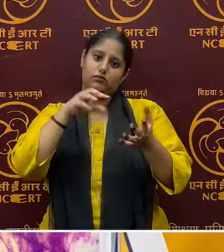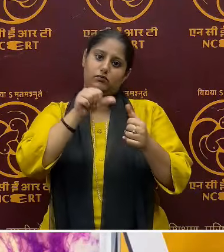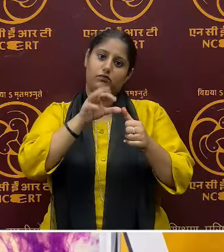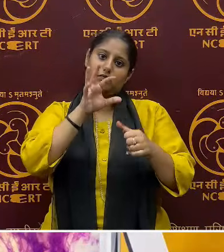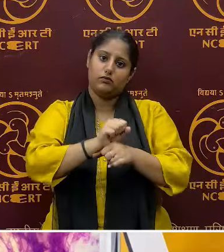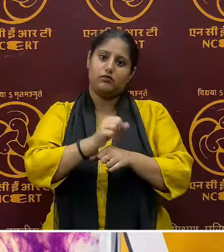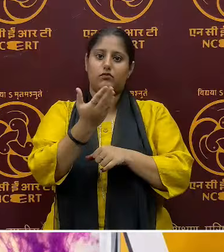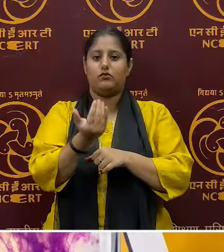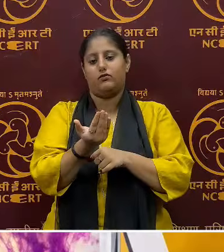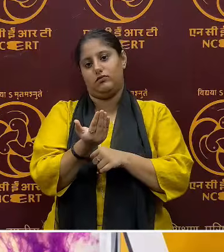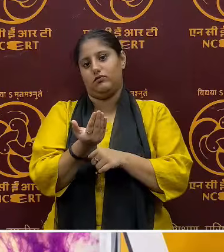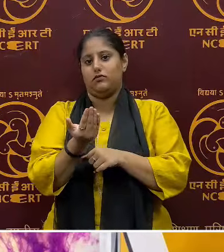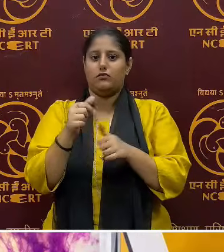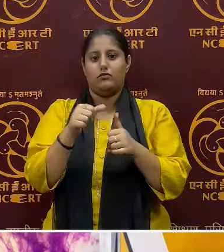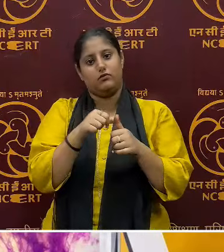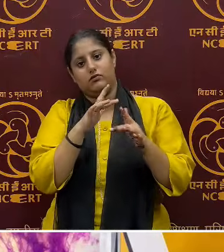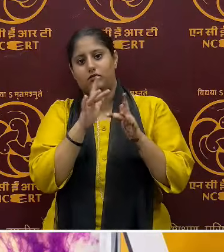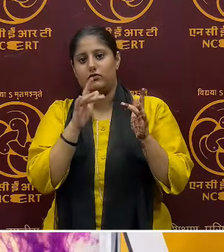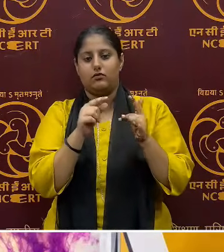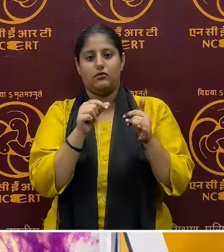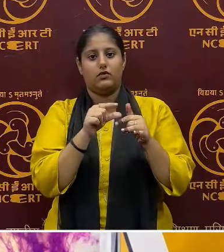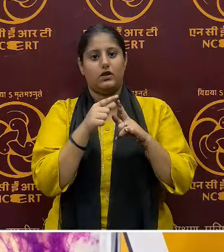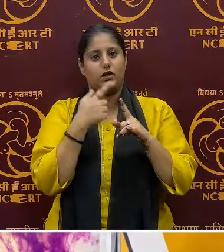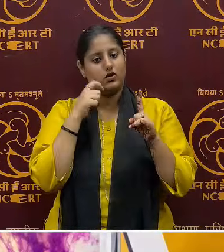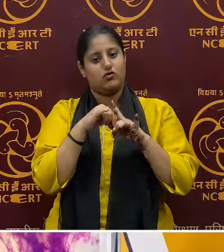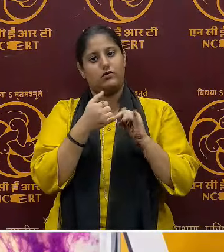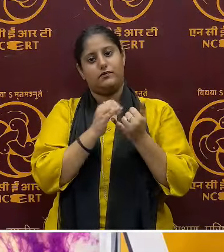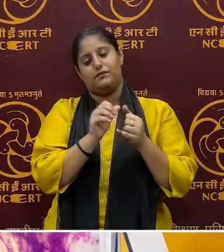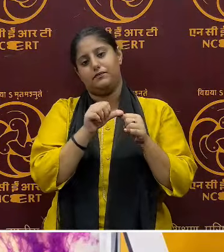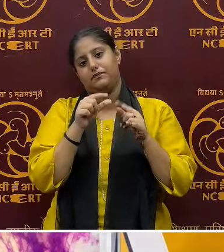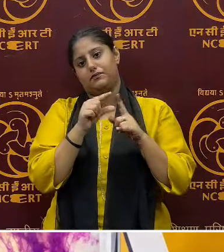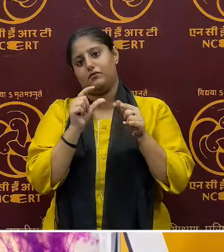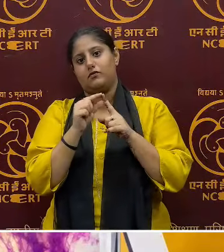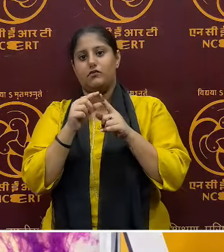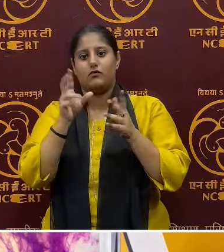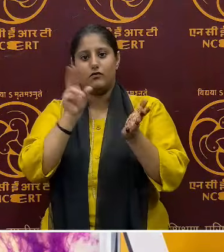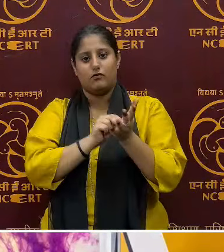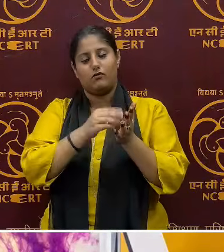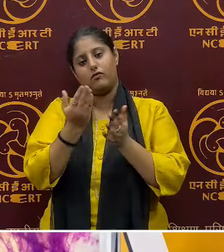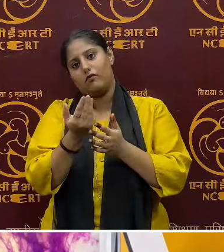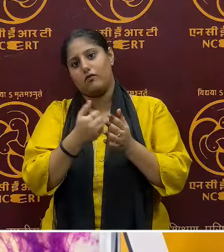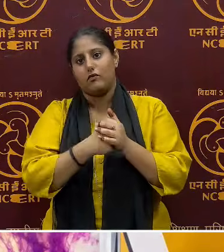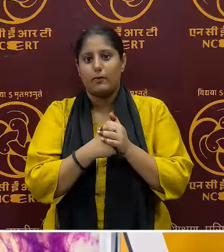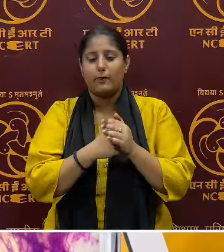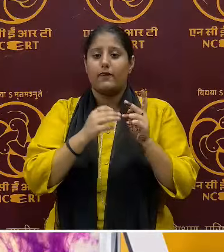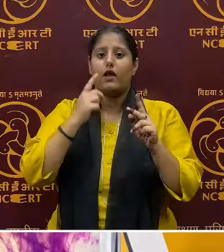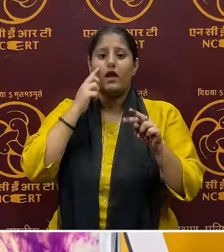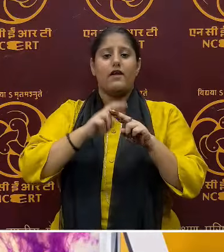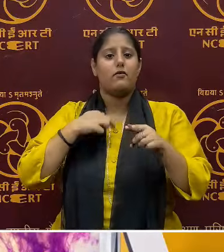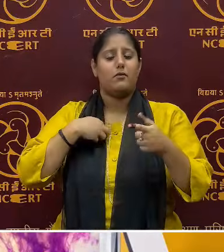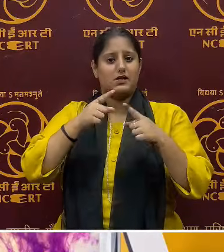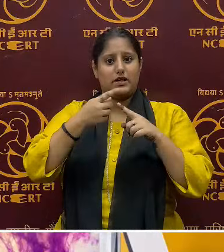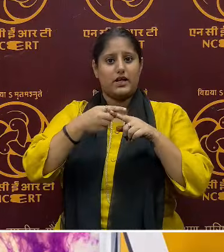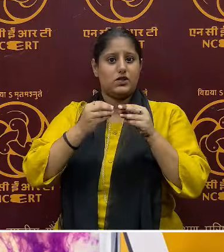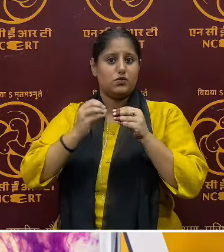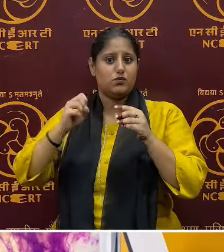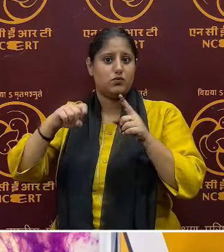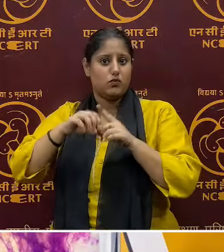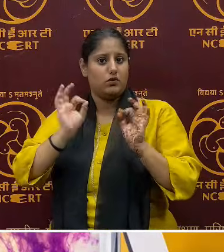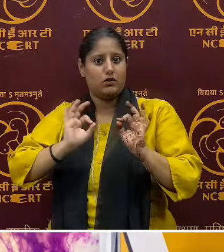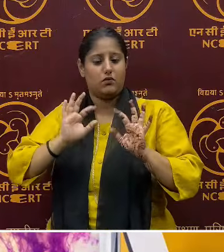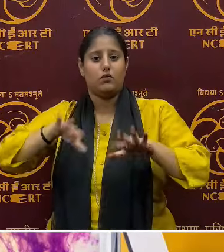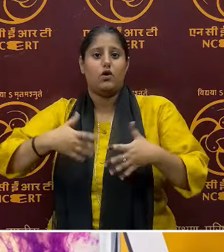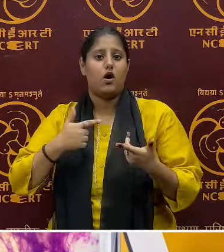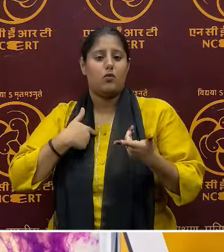those virtual labs through the Diksha app, which is available on Play Store. And what if I don't have the textbook right now? Then how to